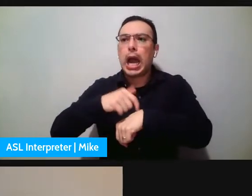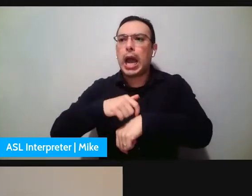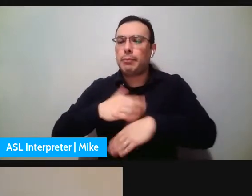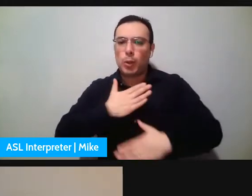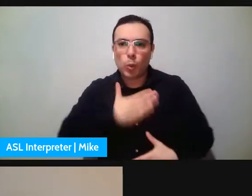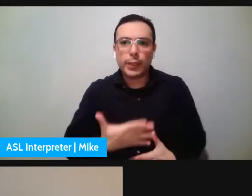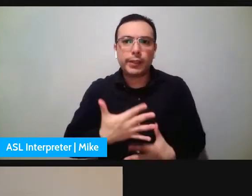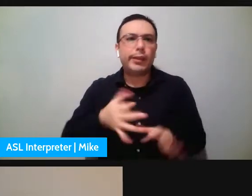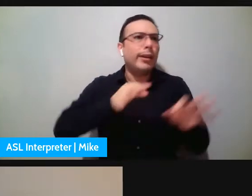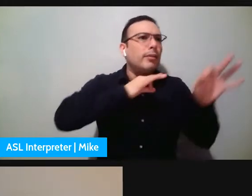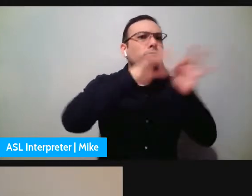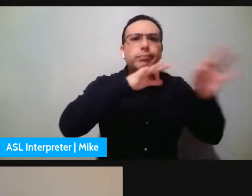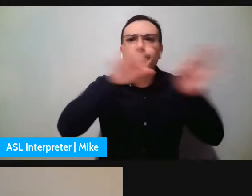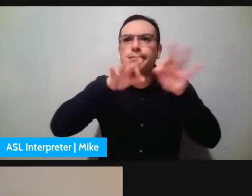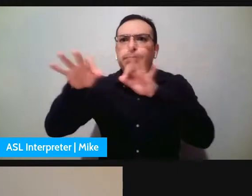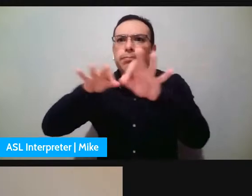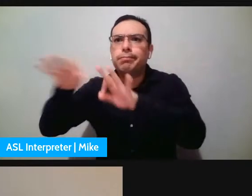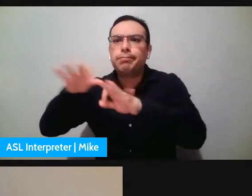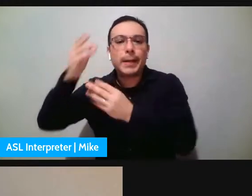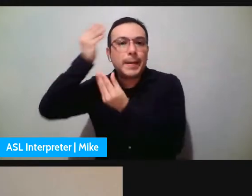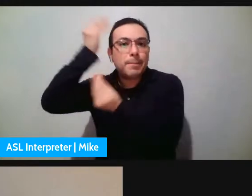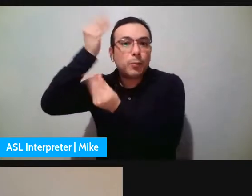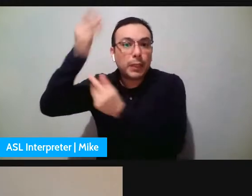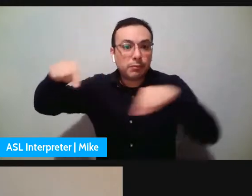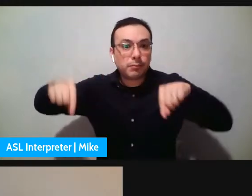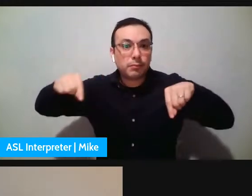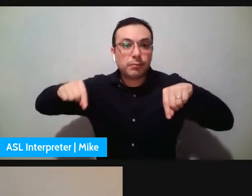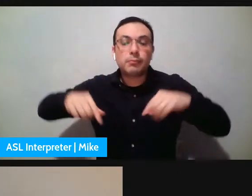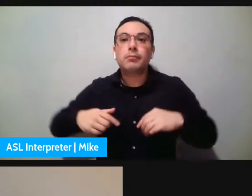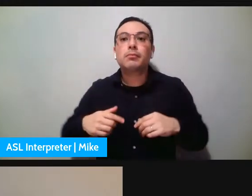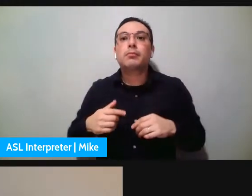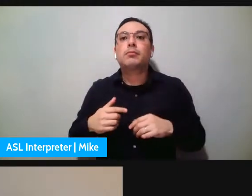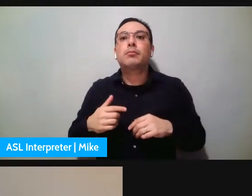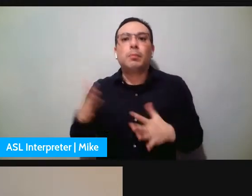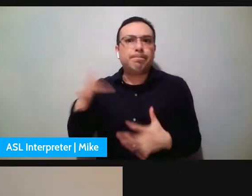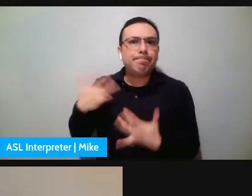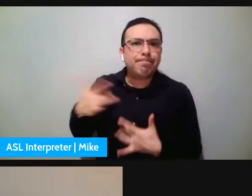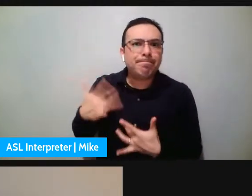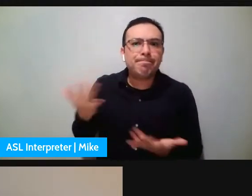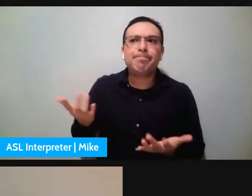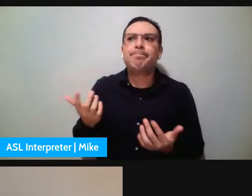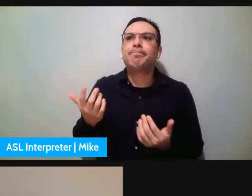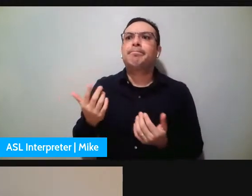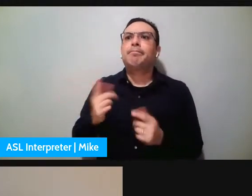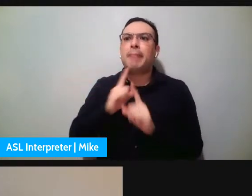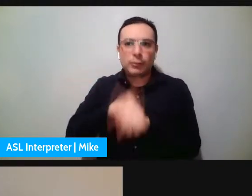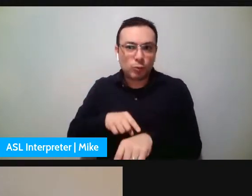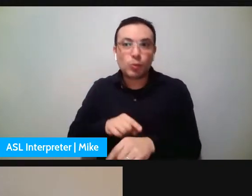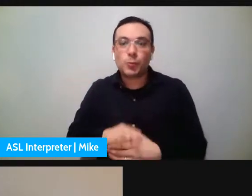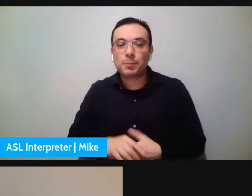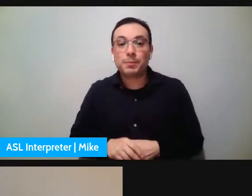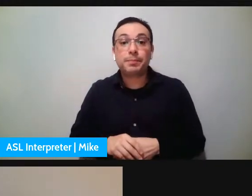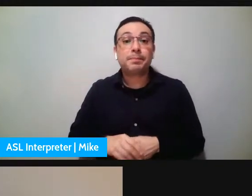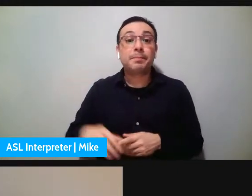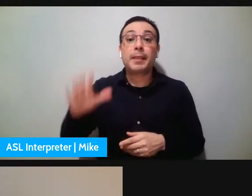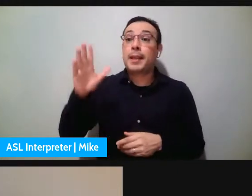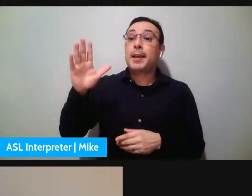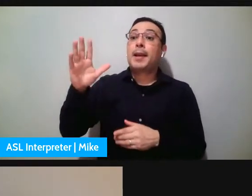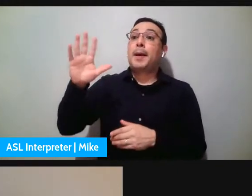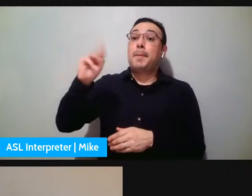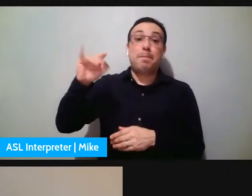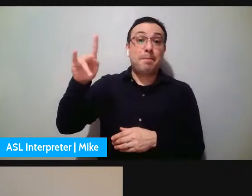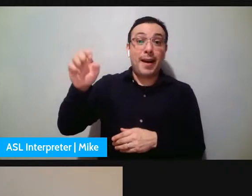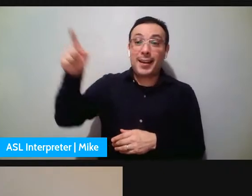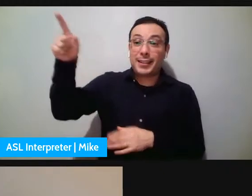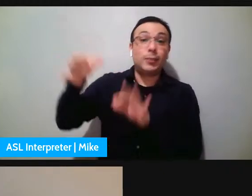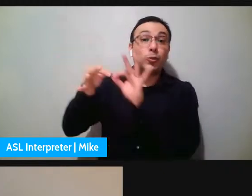this information and answering questions for us. And again, thank you, Mike, for signing for us. We greatly